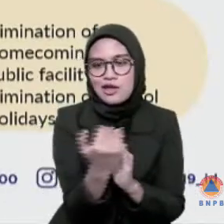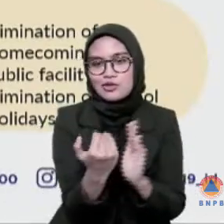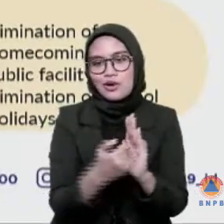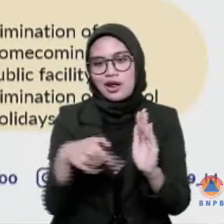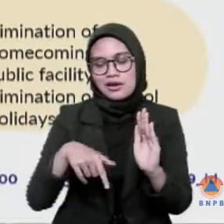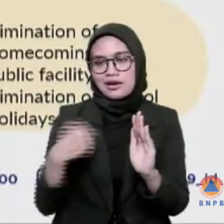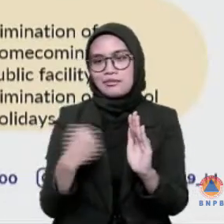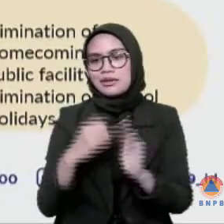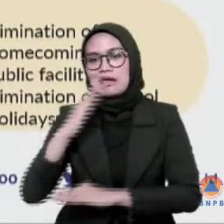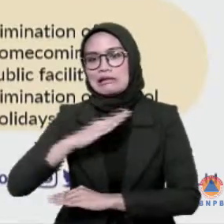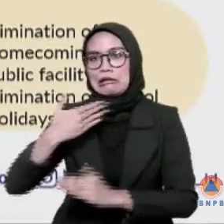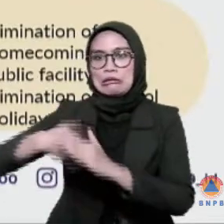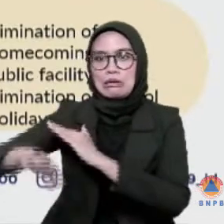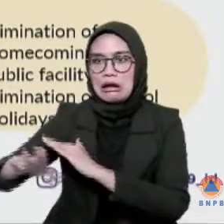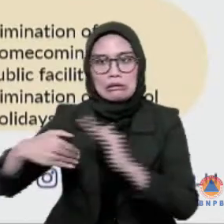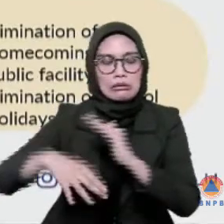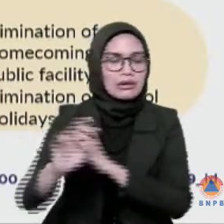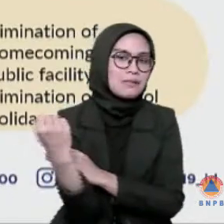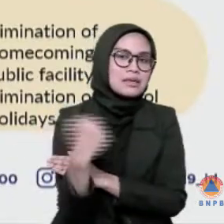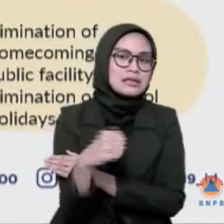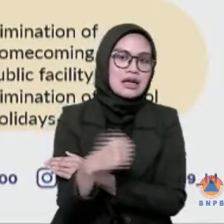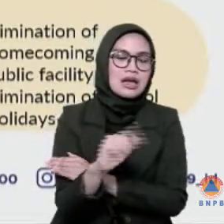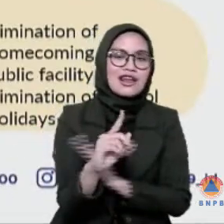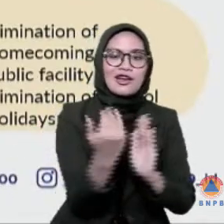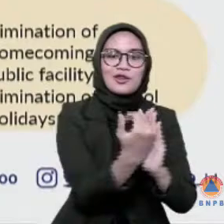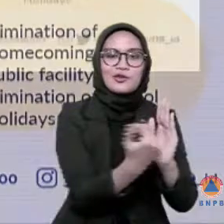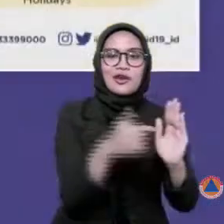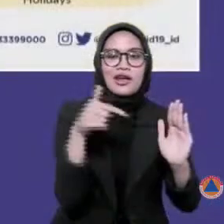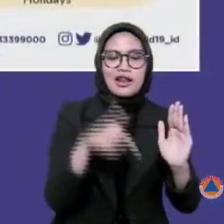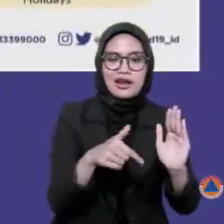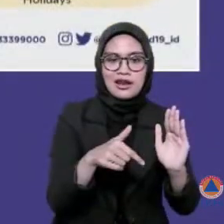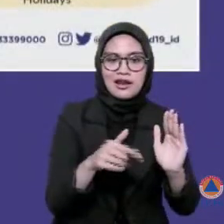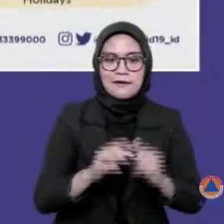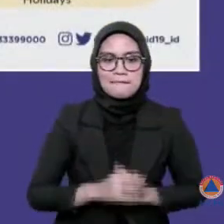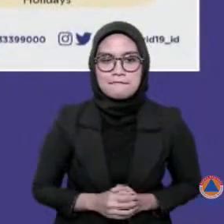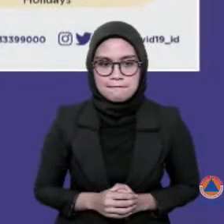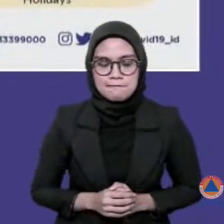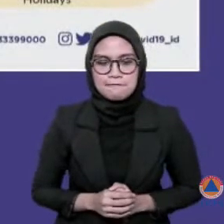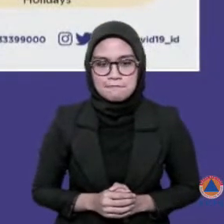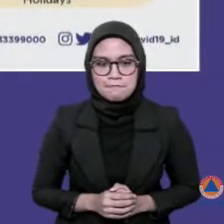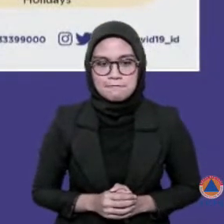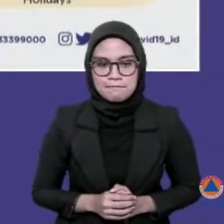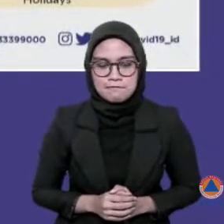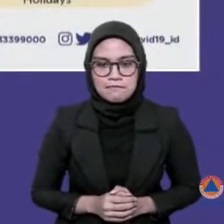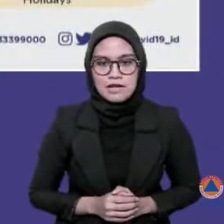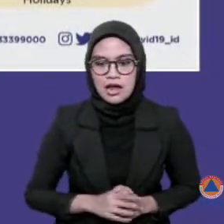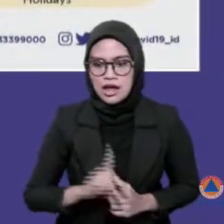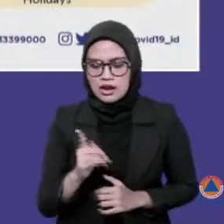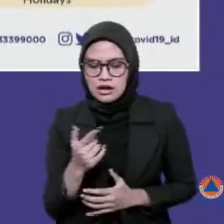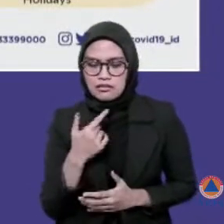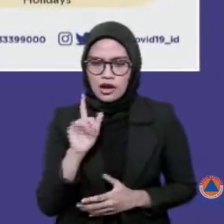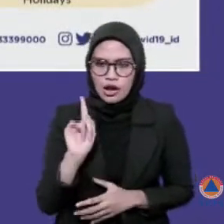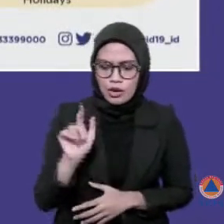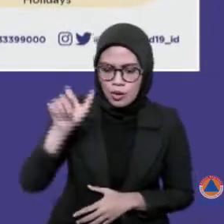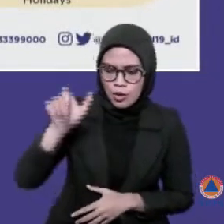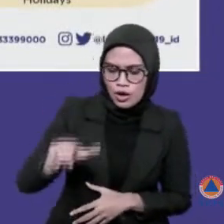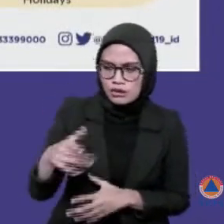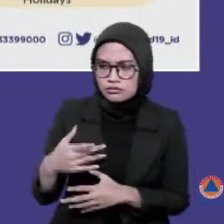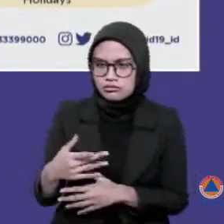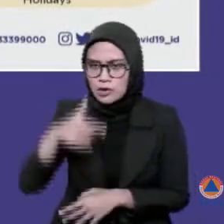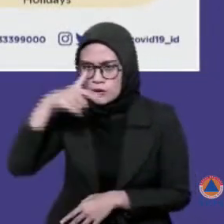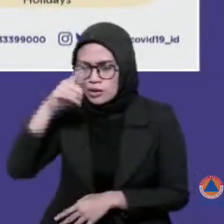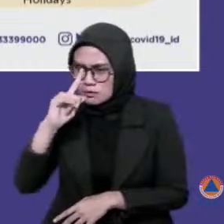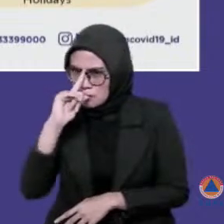odd-even system in agglomeration areas, provincial capitals, tourist areas, and other areas that